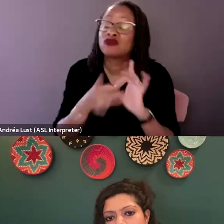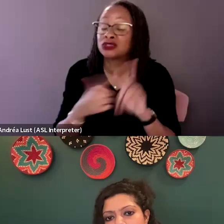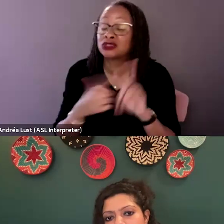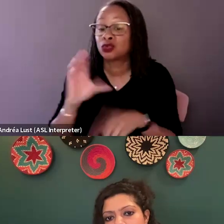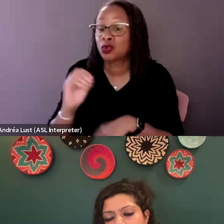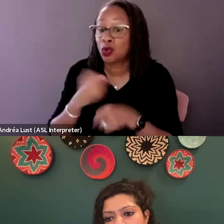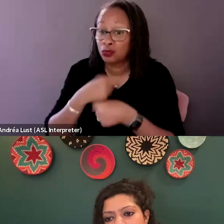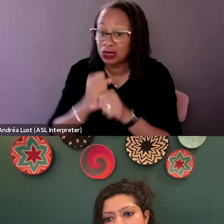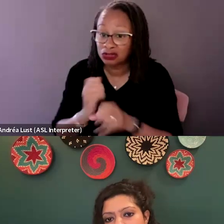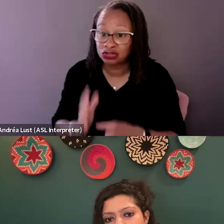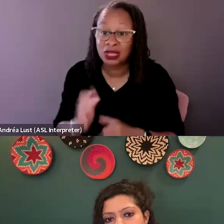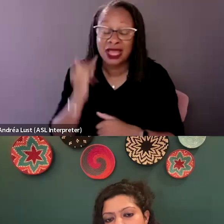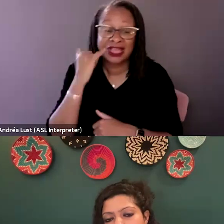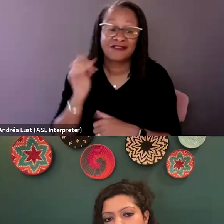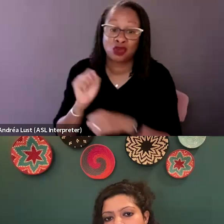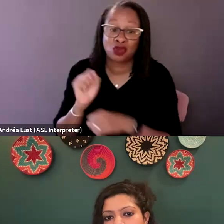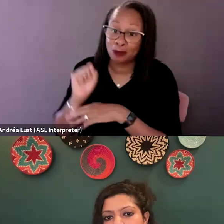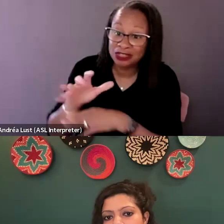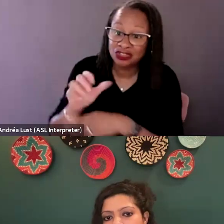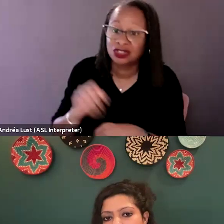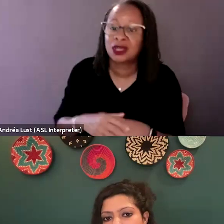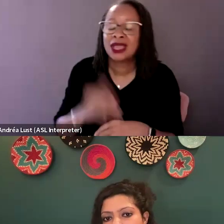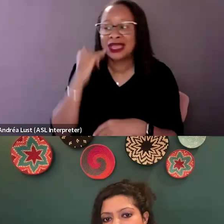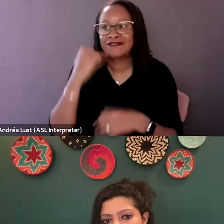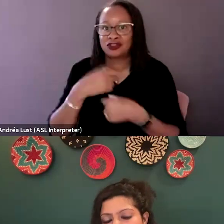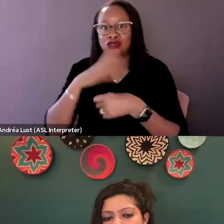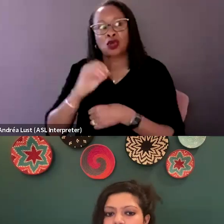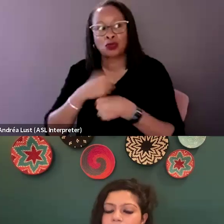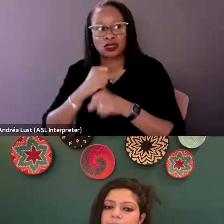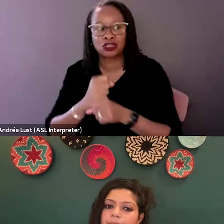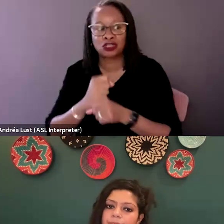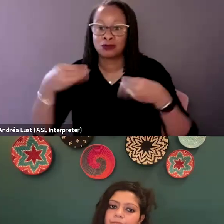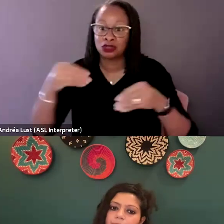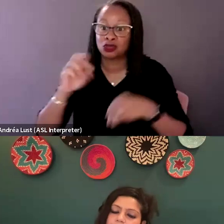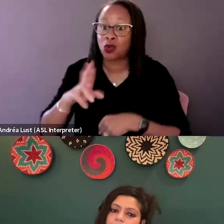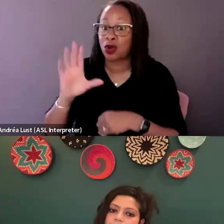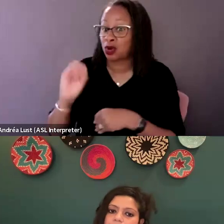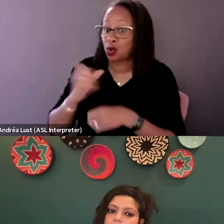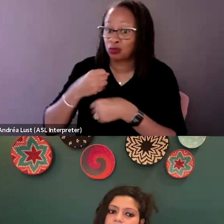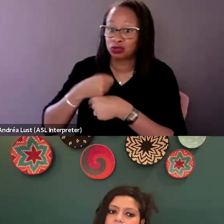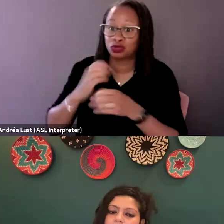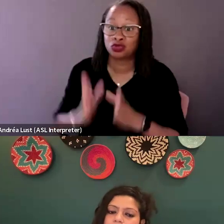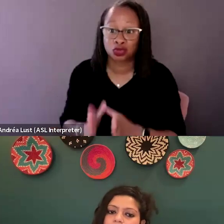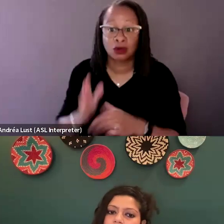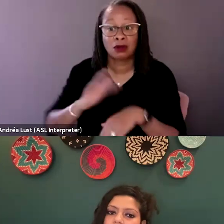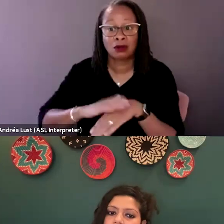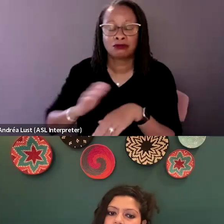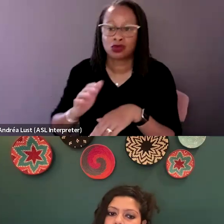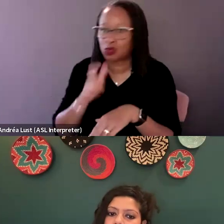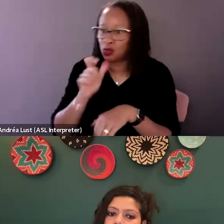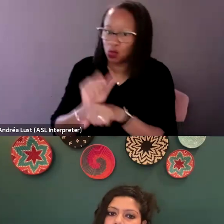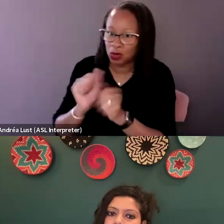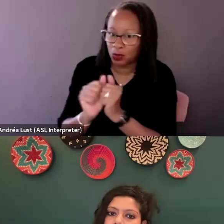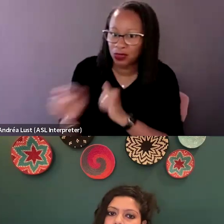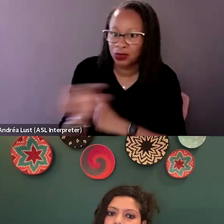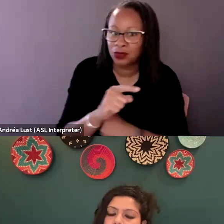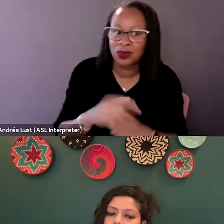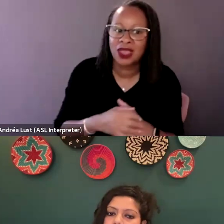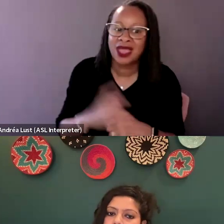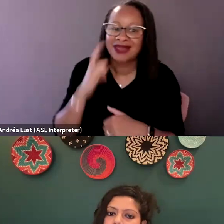getting worse politically, financially, in terms of us being able to explore themes and so on and so forth.